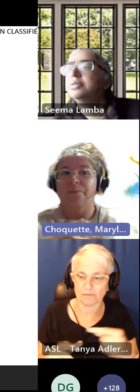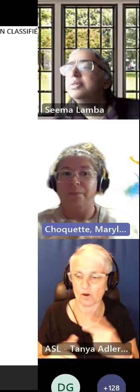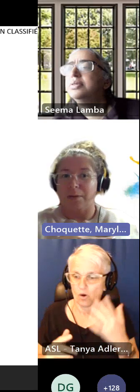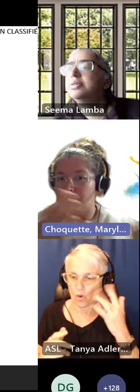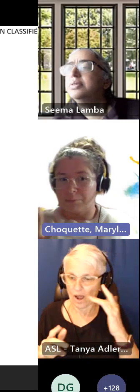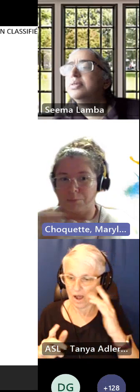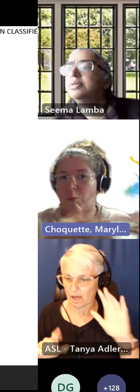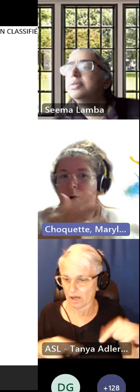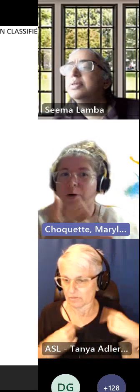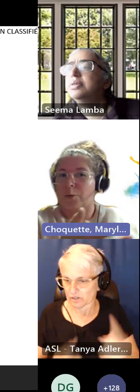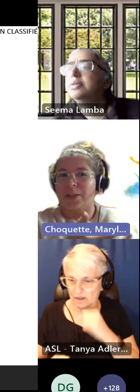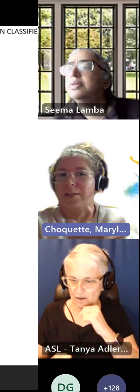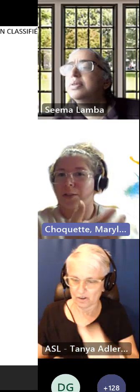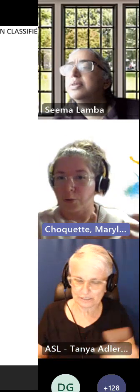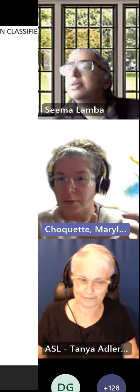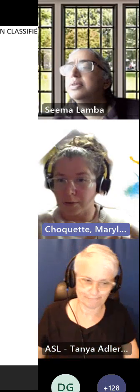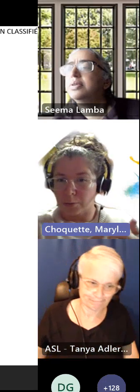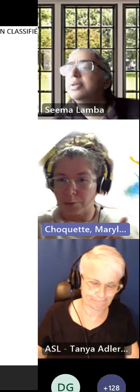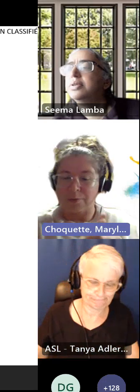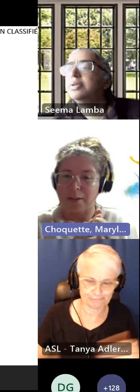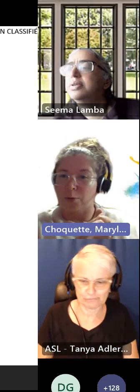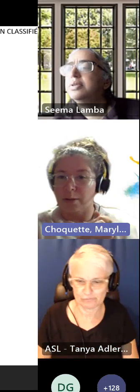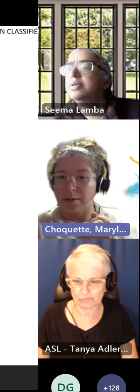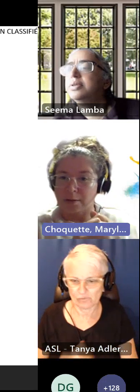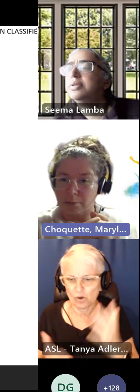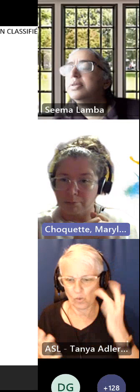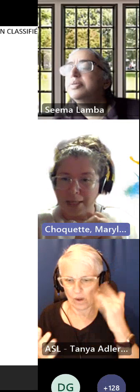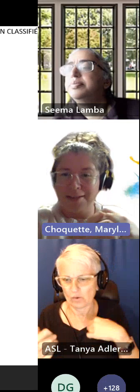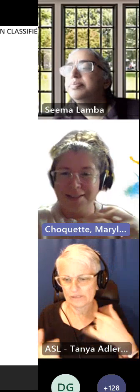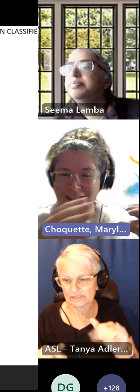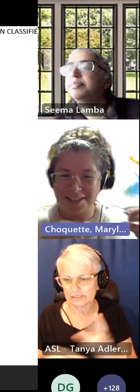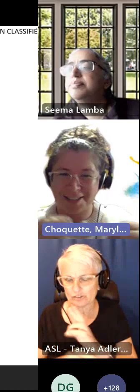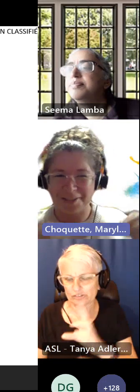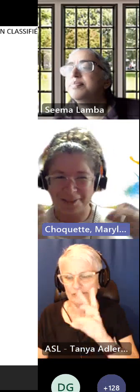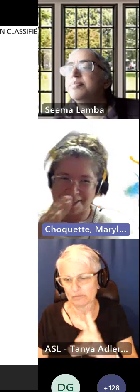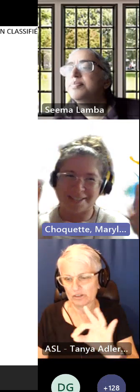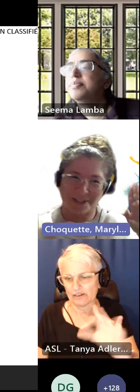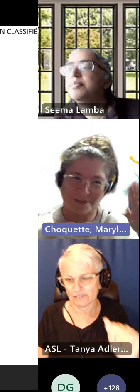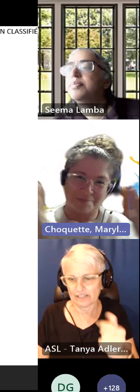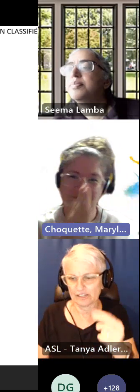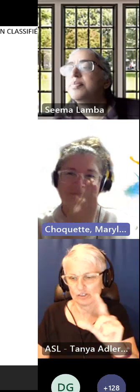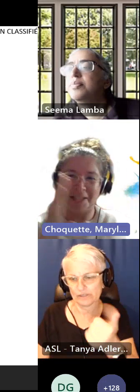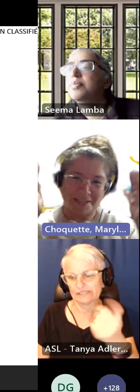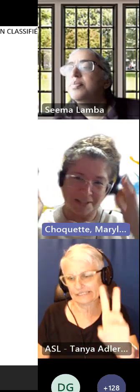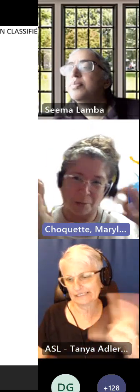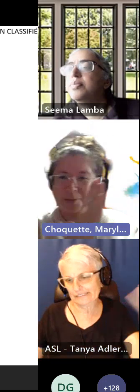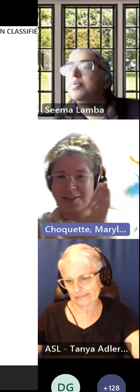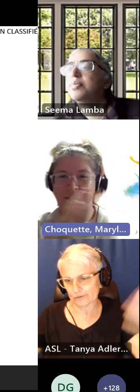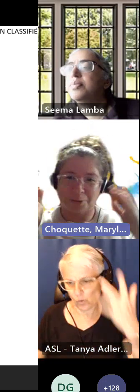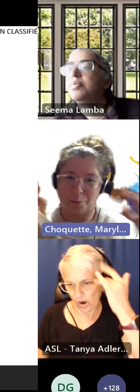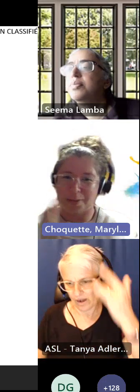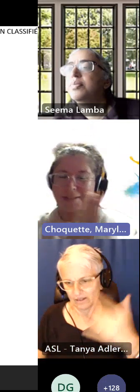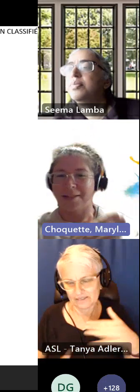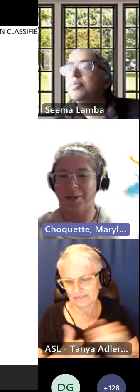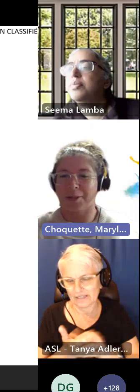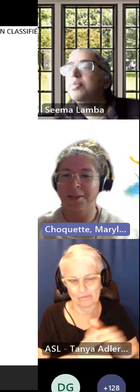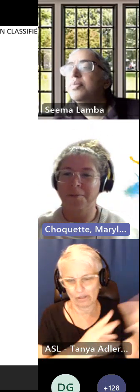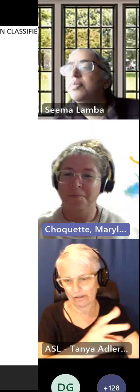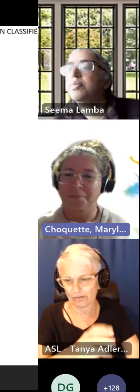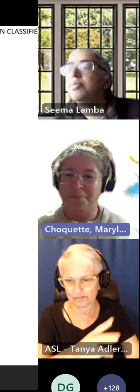yet? Why are we still using WFA 2016? It's kind of like the same. Let's copy paste the